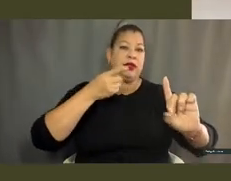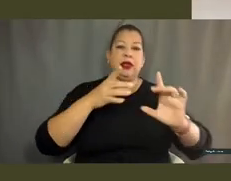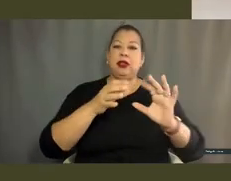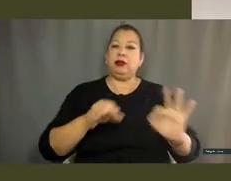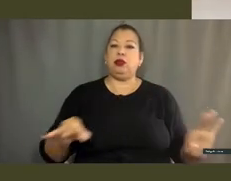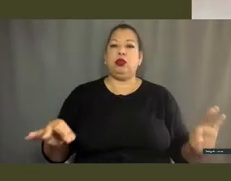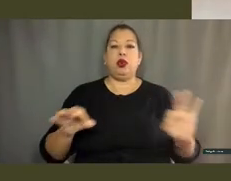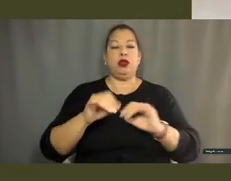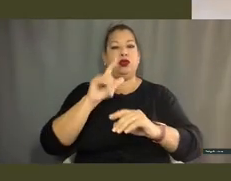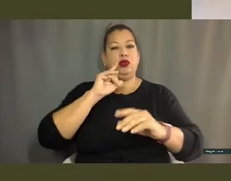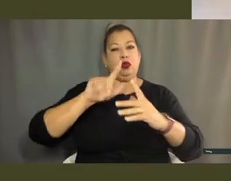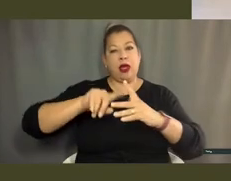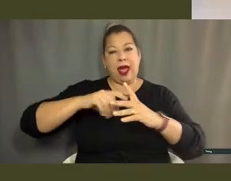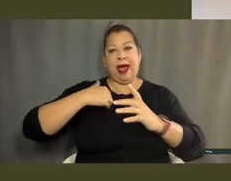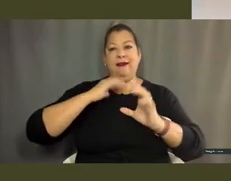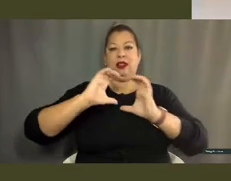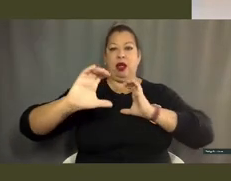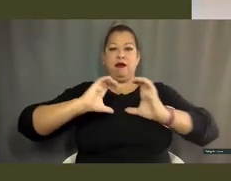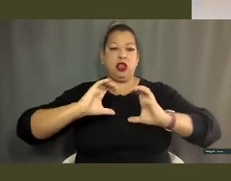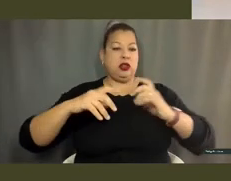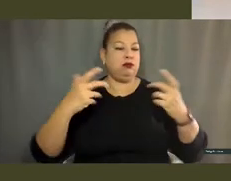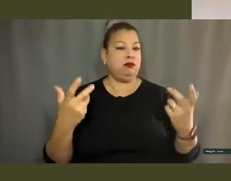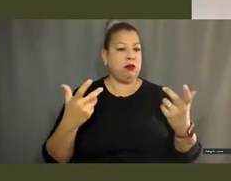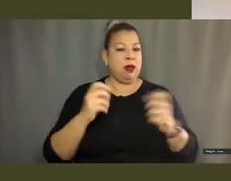around climate. You know,